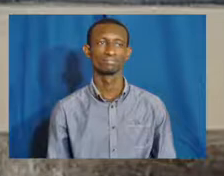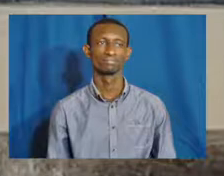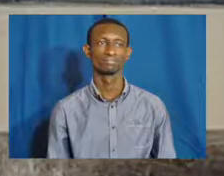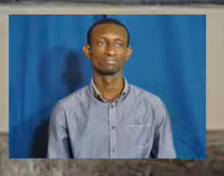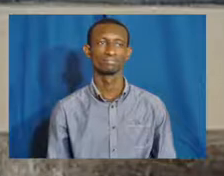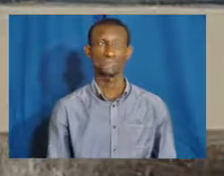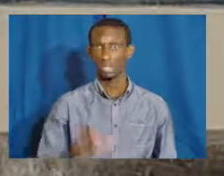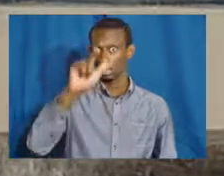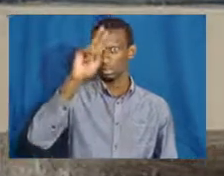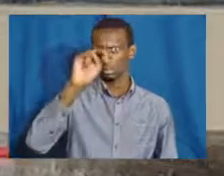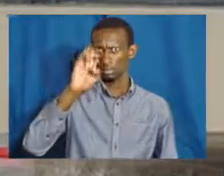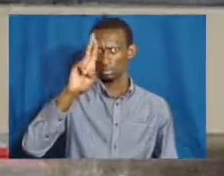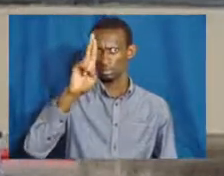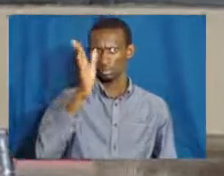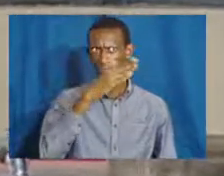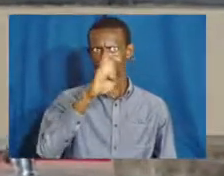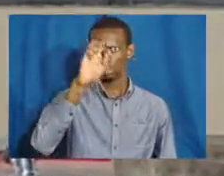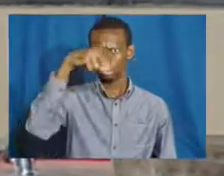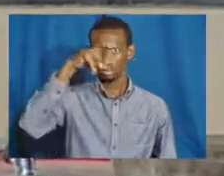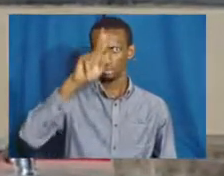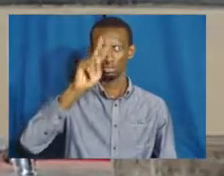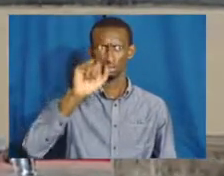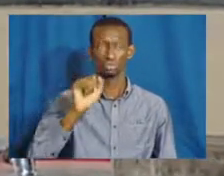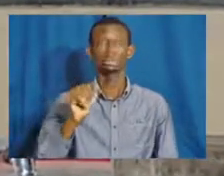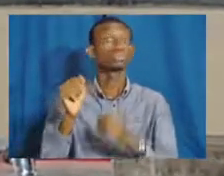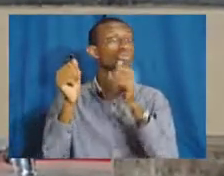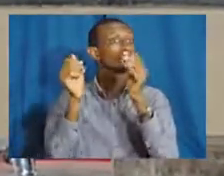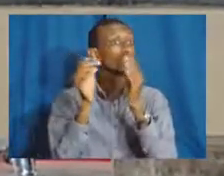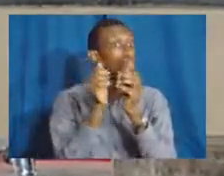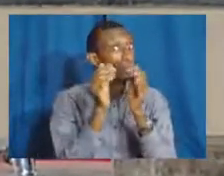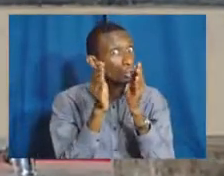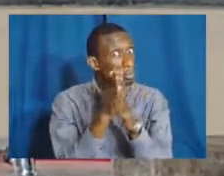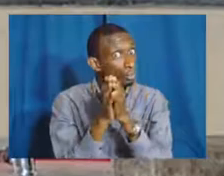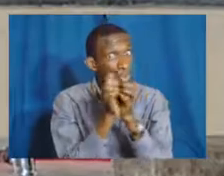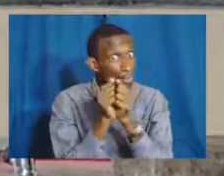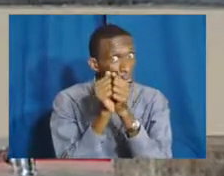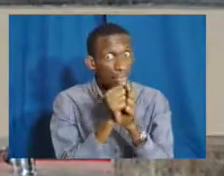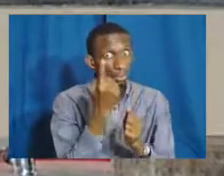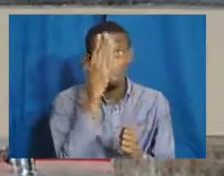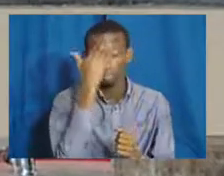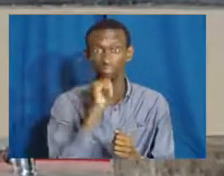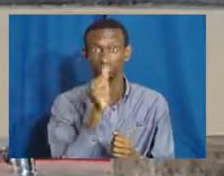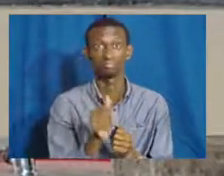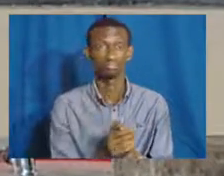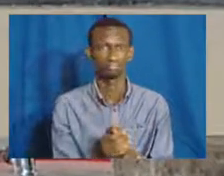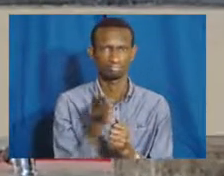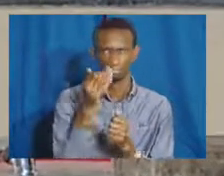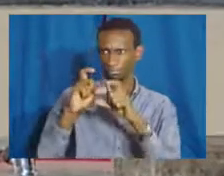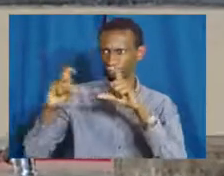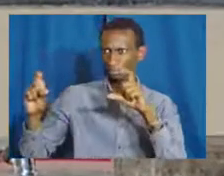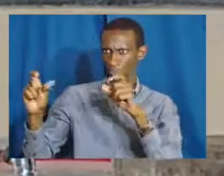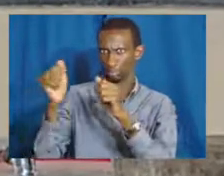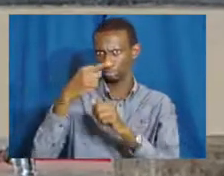Linear equation with one unknown, the general form